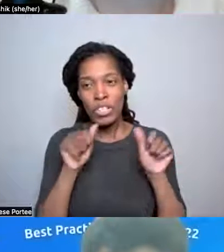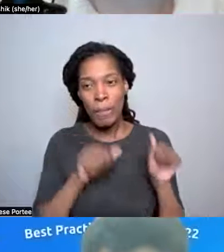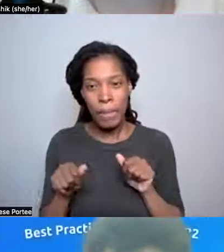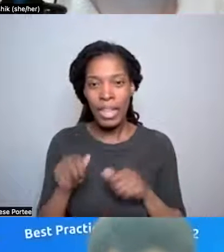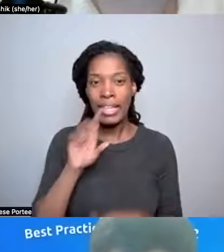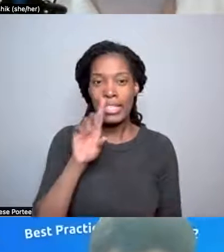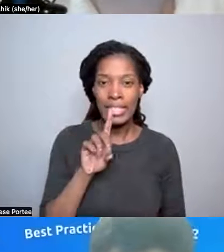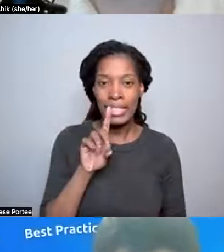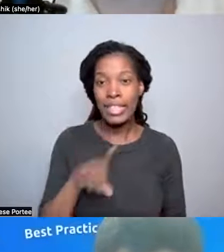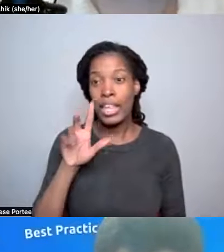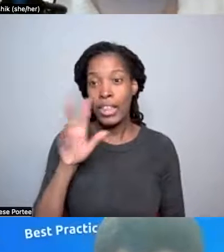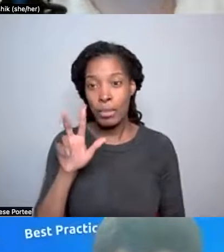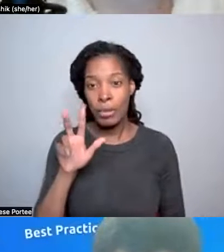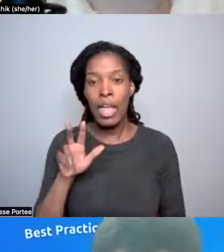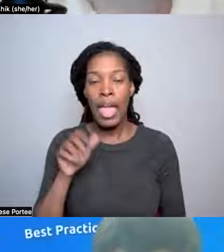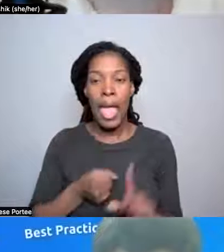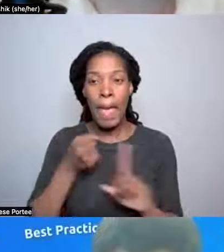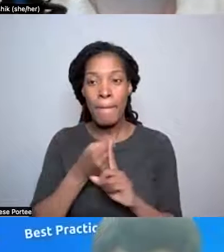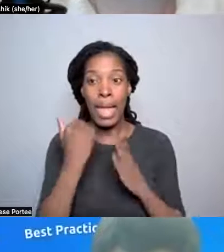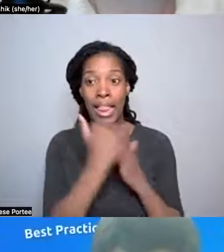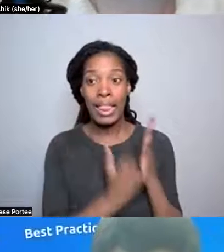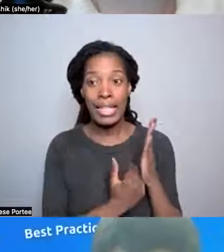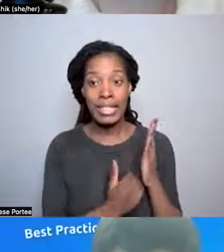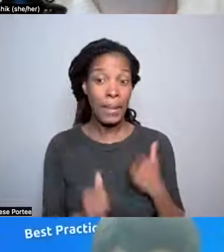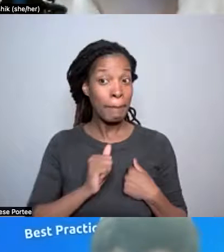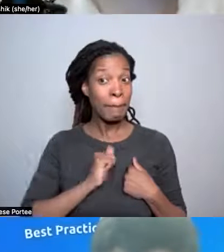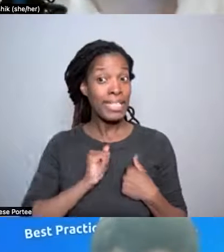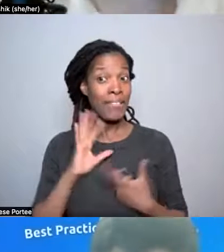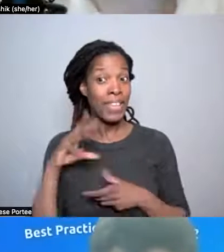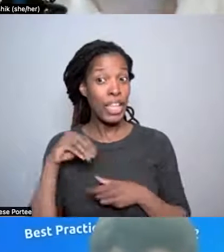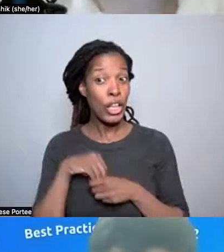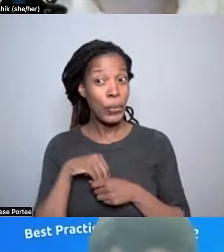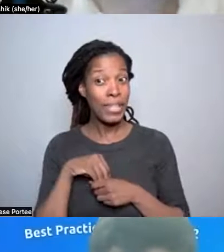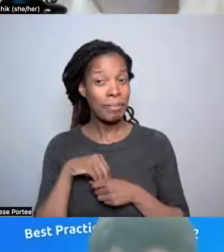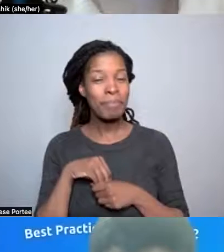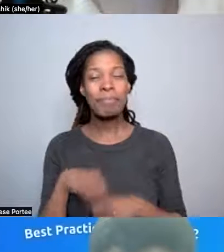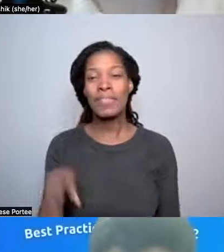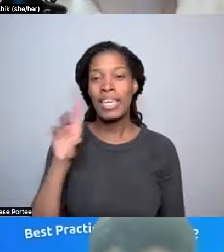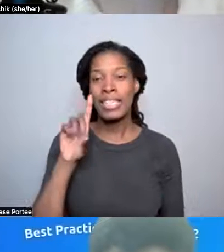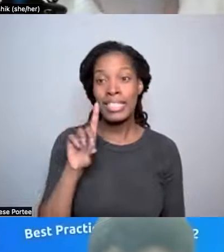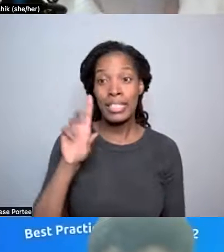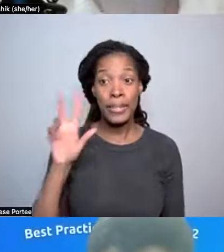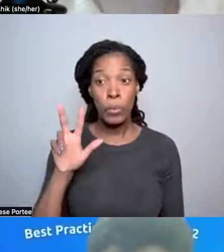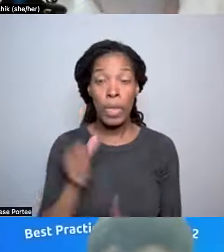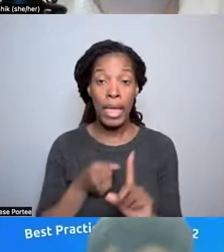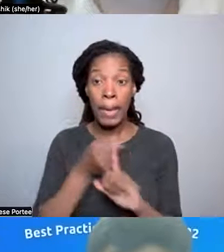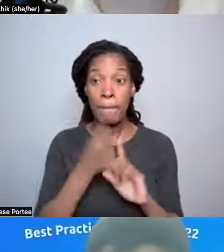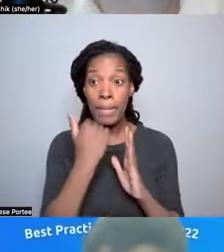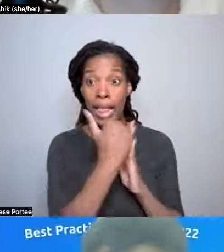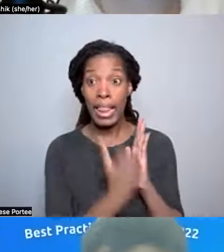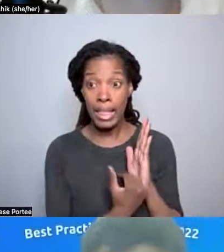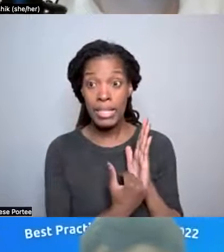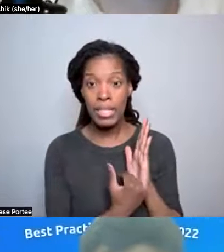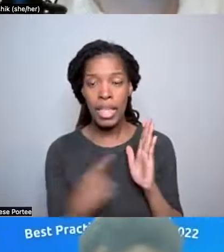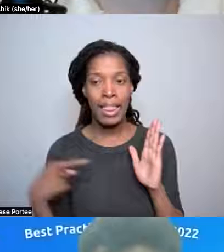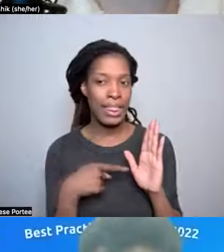Disability Impact List, myself included. The D30 Impact List was the